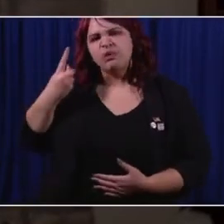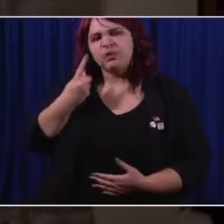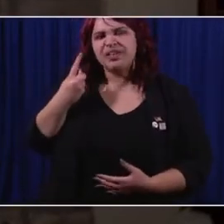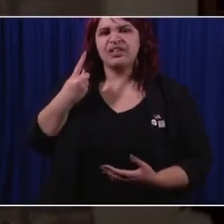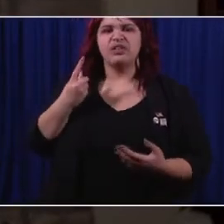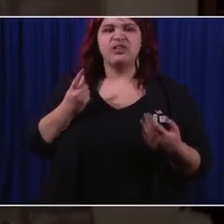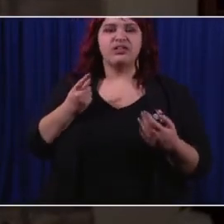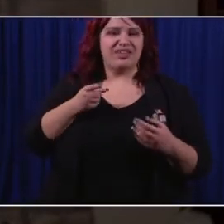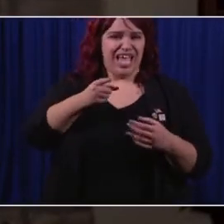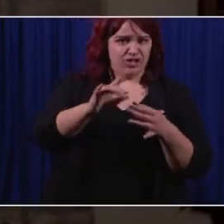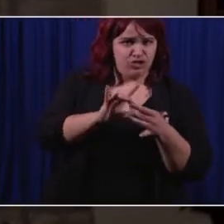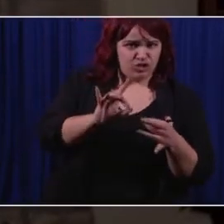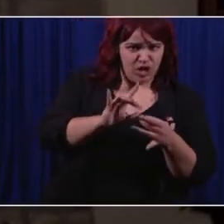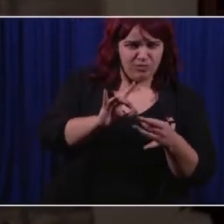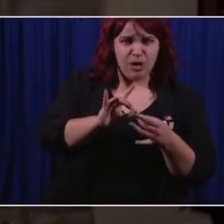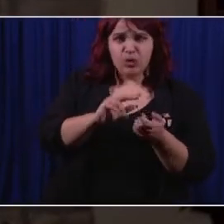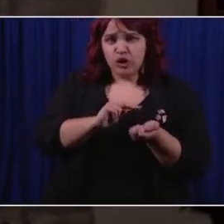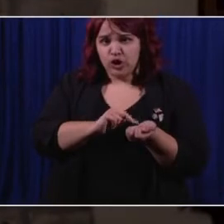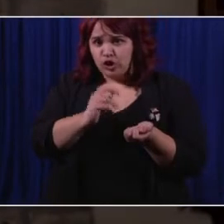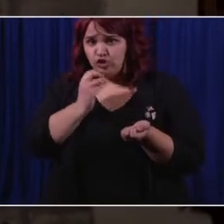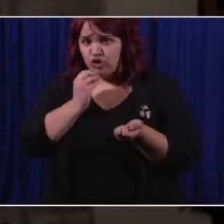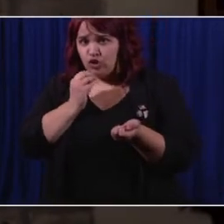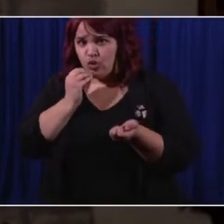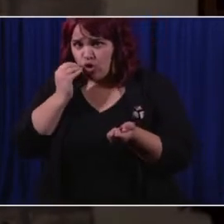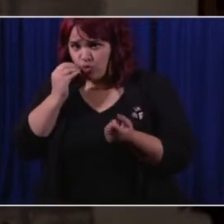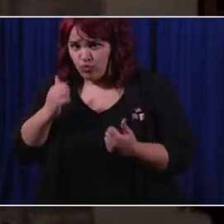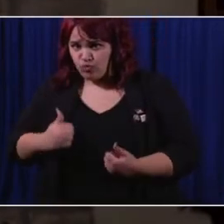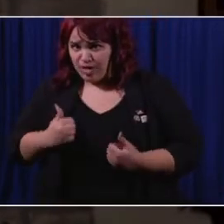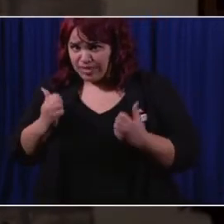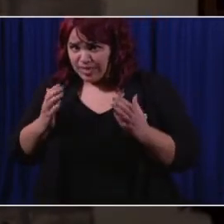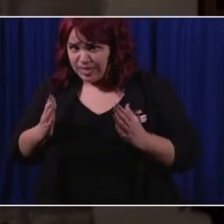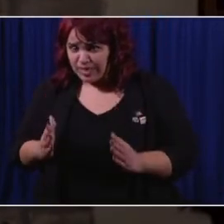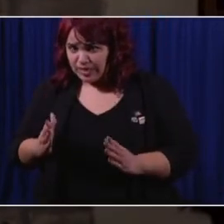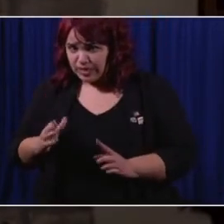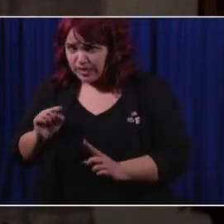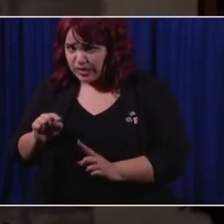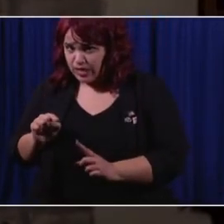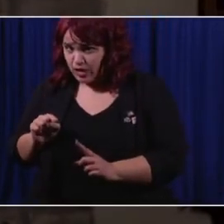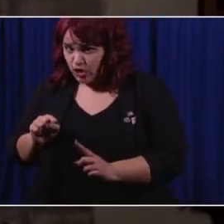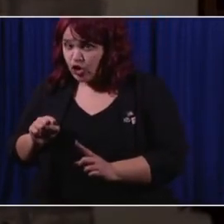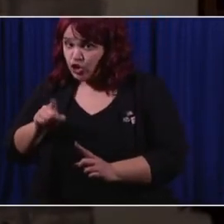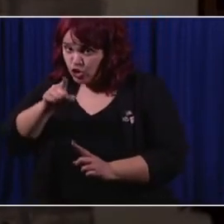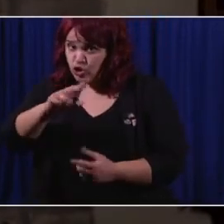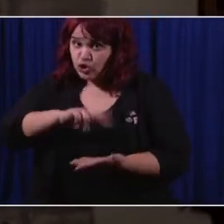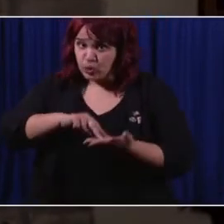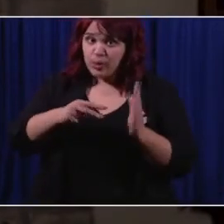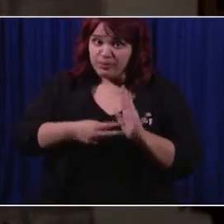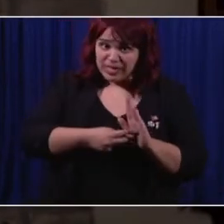about these nursing home residents already receiving the vaccine, are congregate setting senior